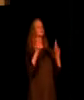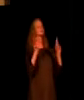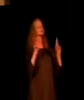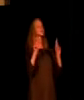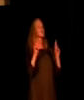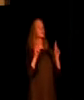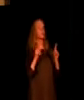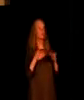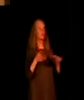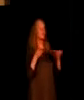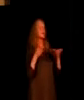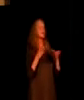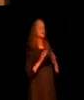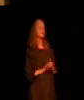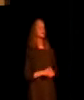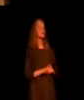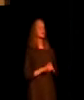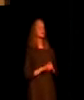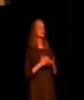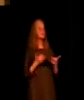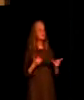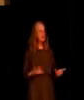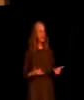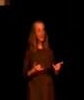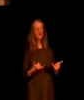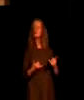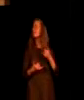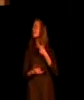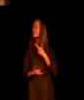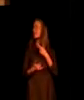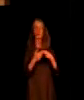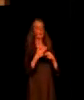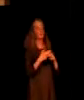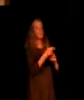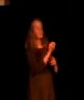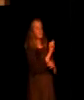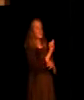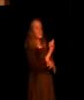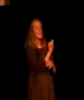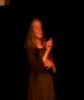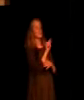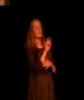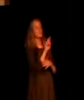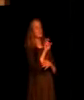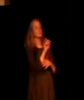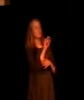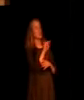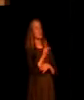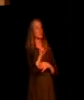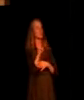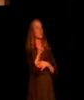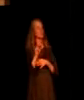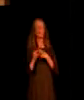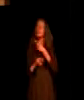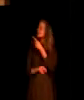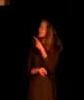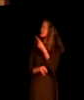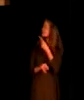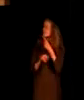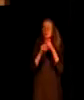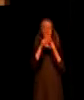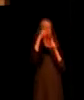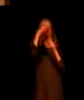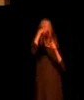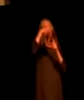around. Nowadays we have what this is called the Atrain. This is a sequence of